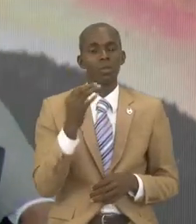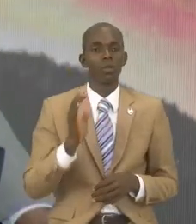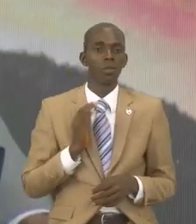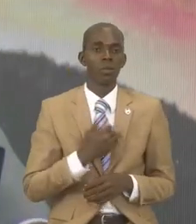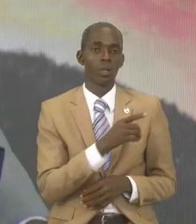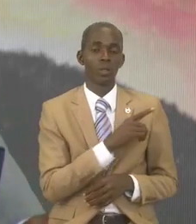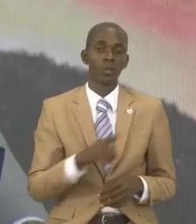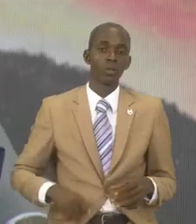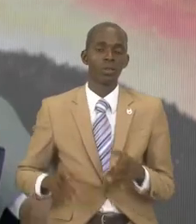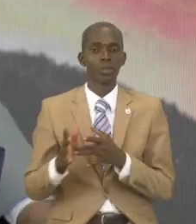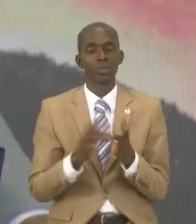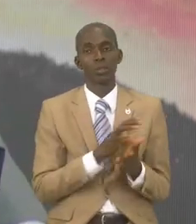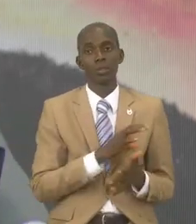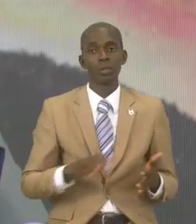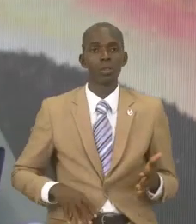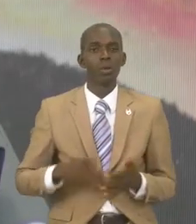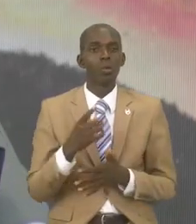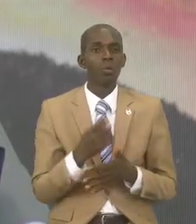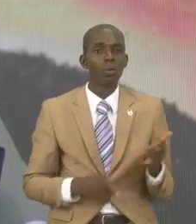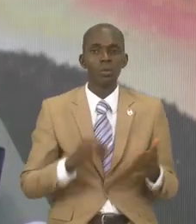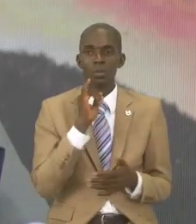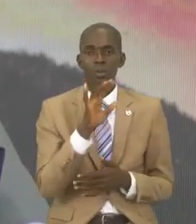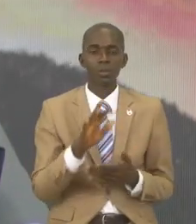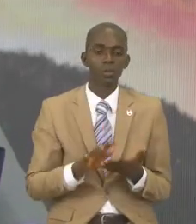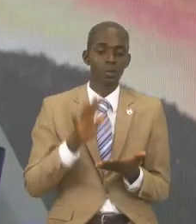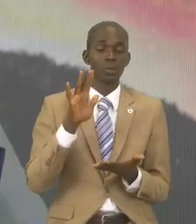Jesus Christ. What's your glory? Money?